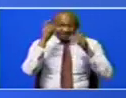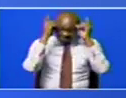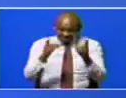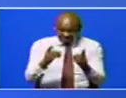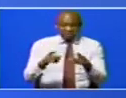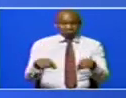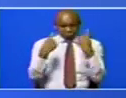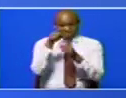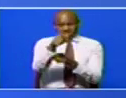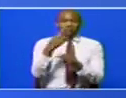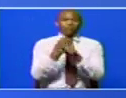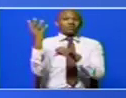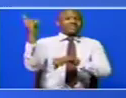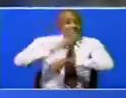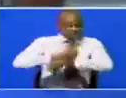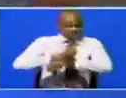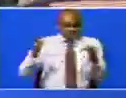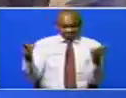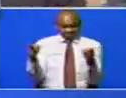the dispute in 14 days.